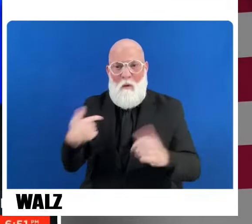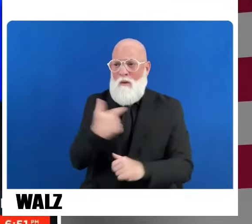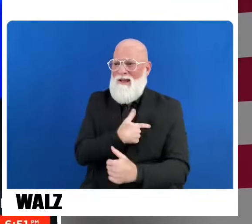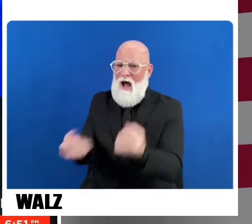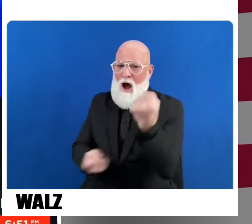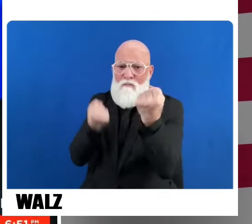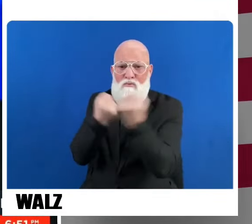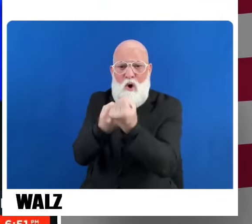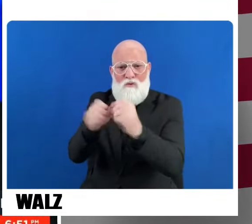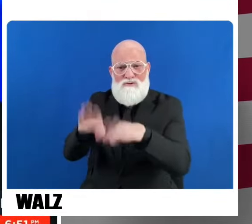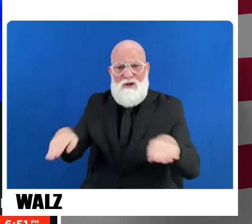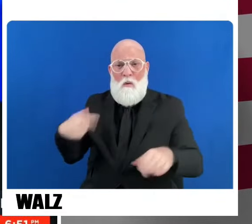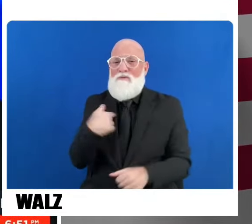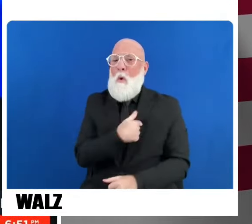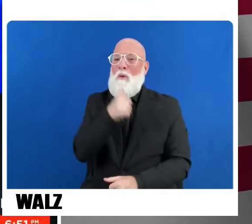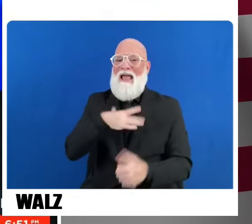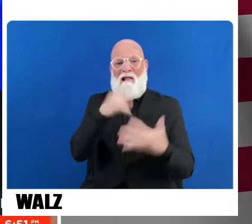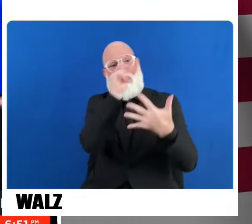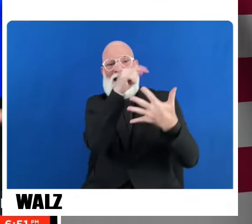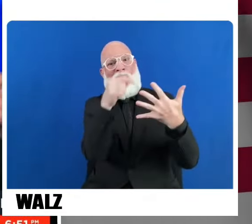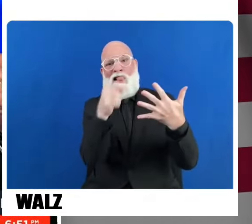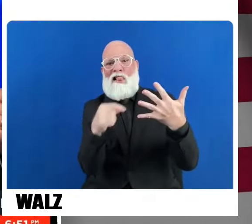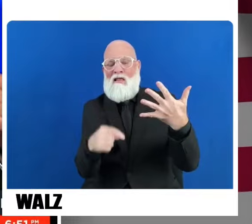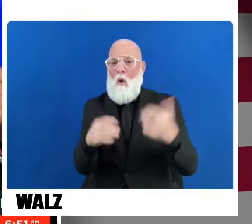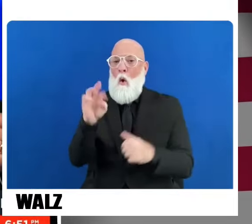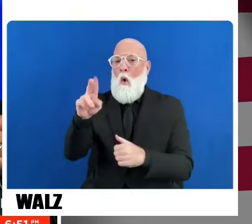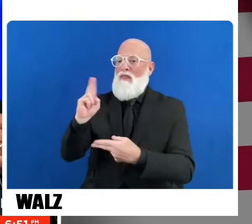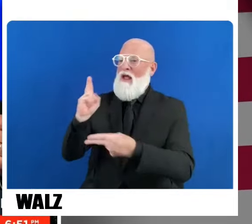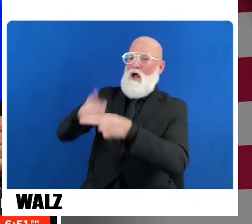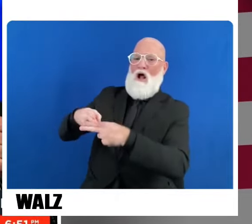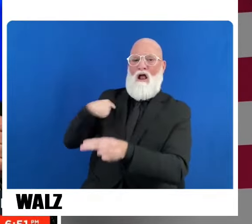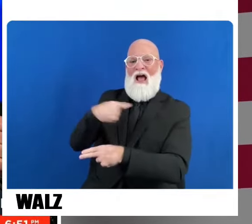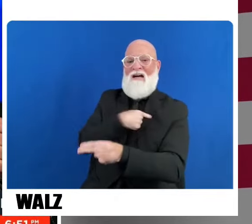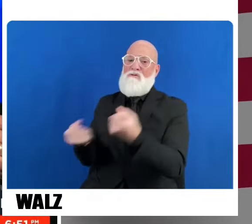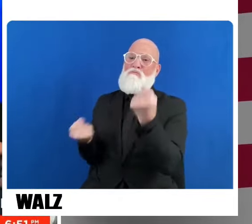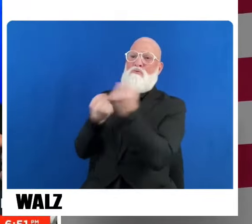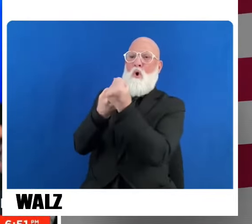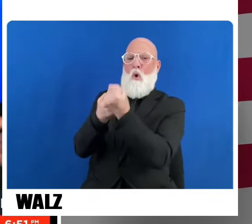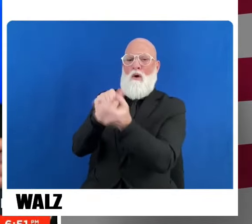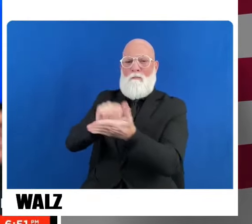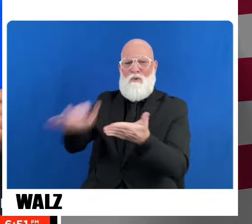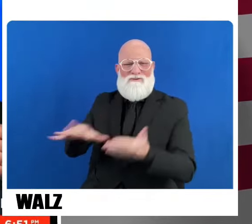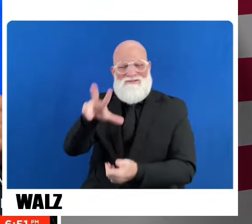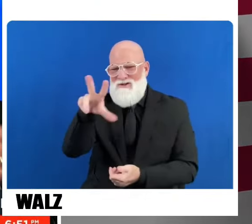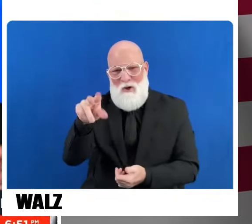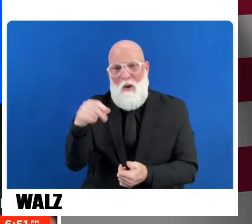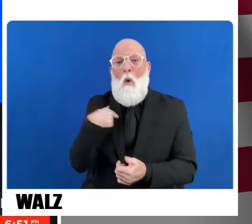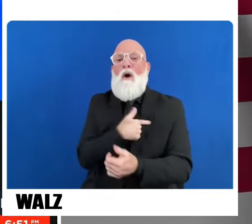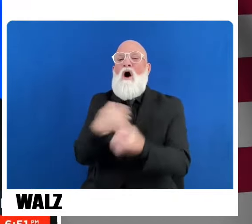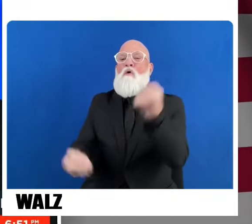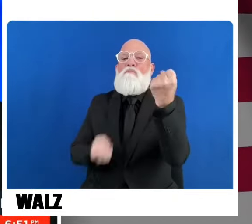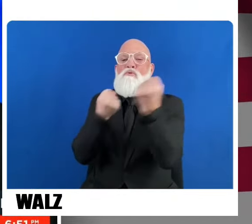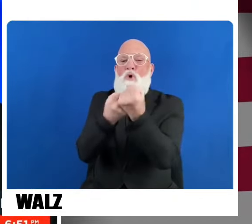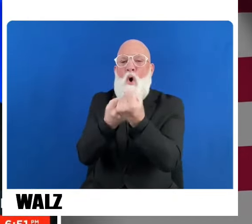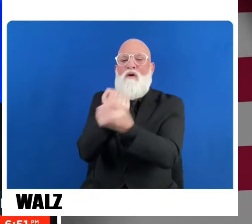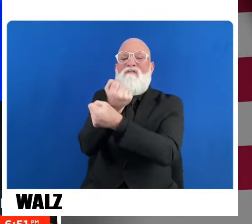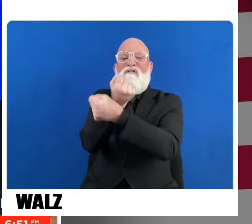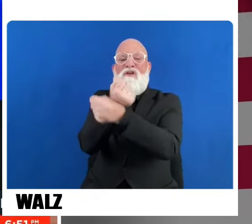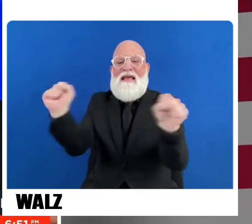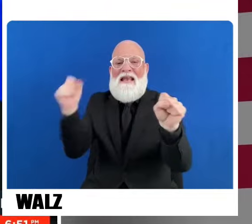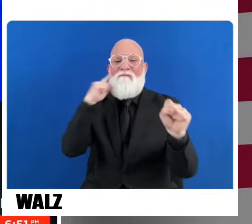guys are pro-abortion, that's not the case at all. We are pro-freedoms for women to make their choices, and we're going, and Kamala Harris is making the